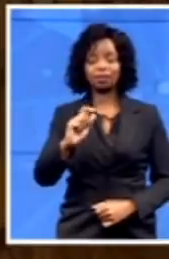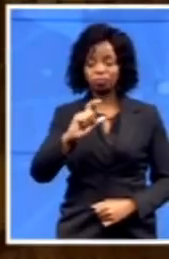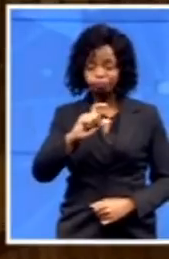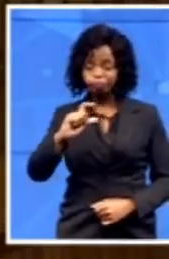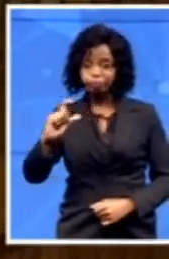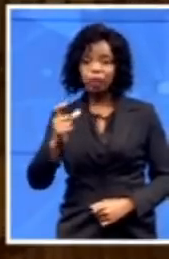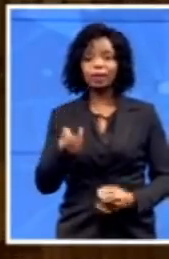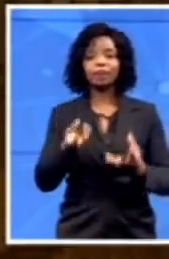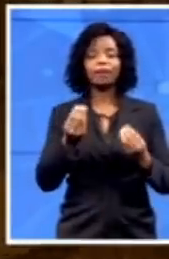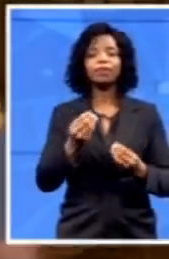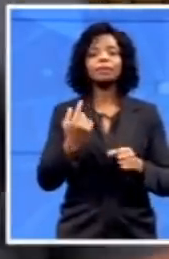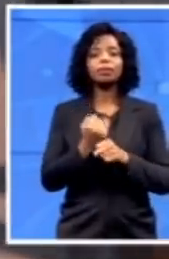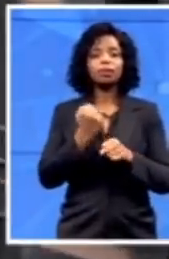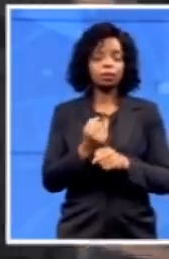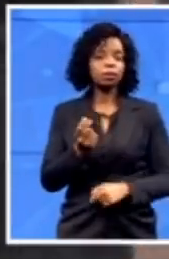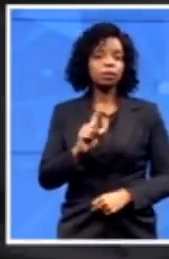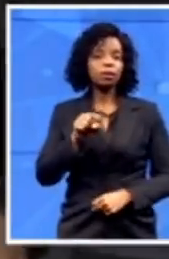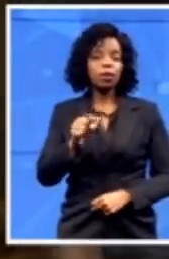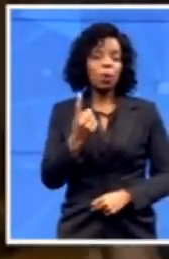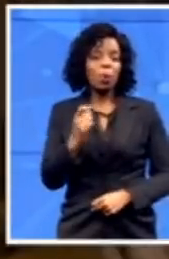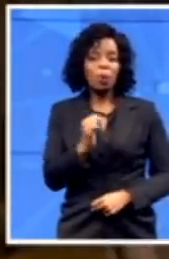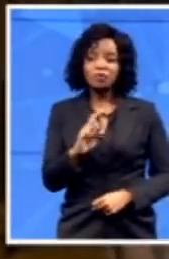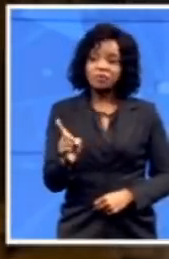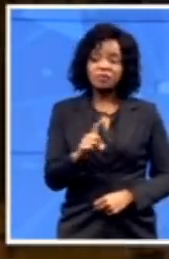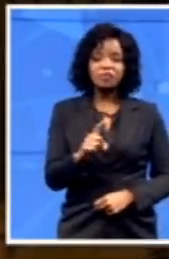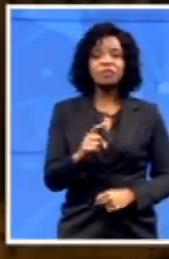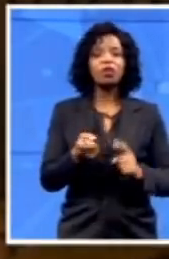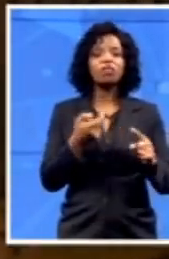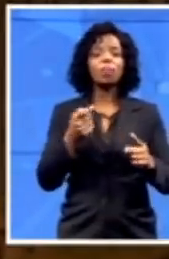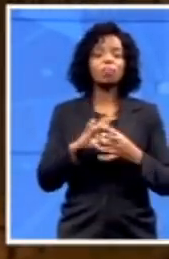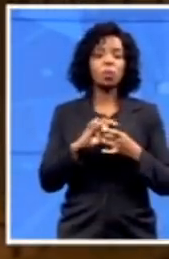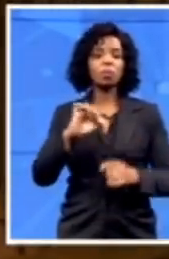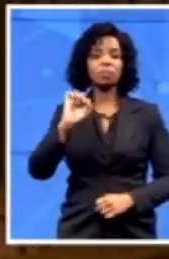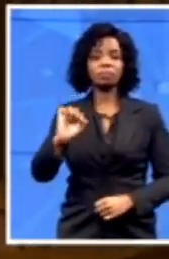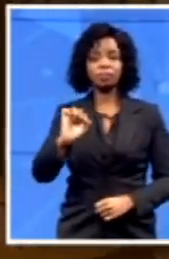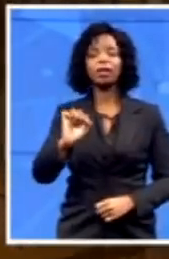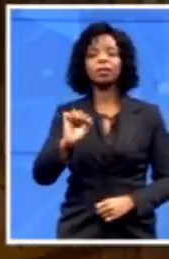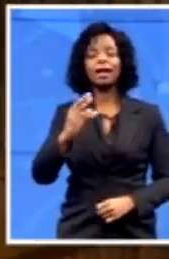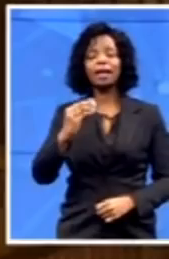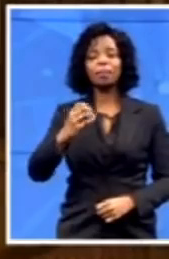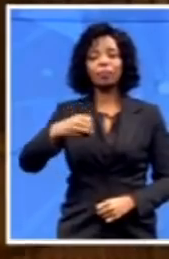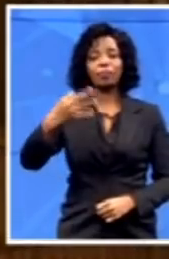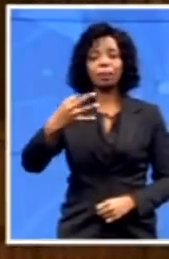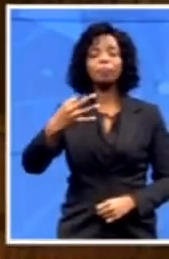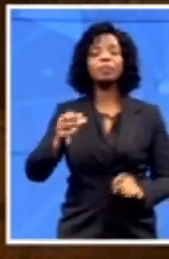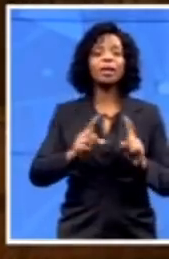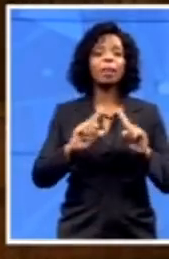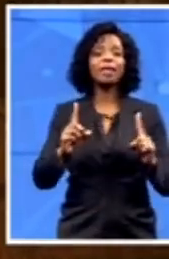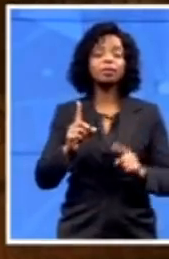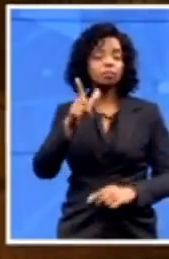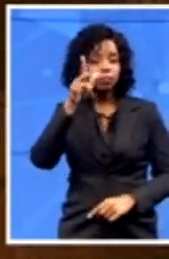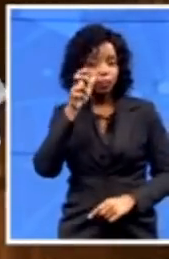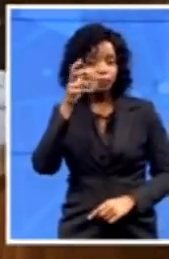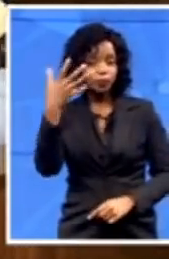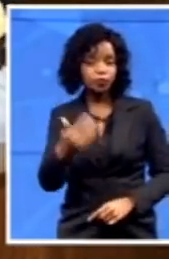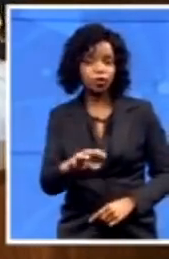was retrieved from the home of accused number 3. We also heard of the various items that were found